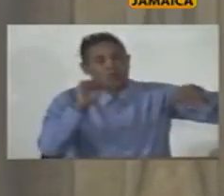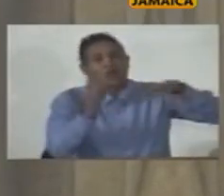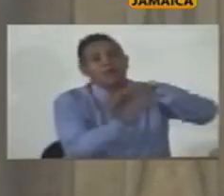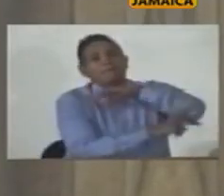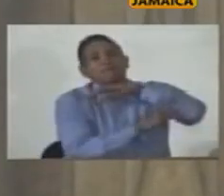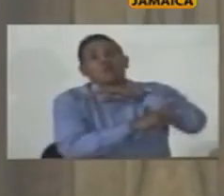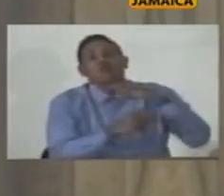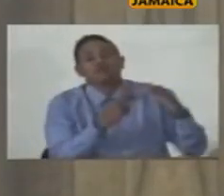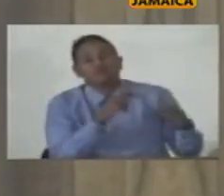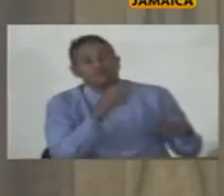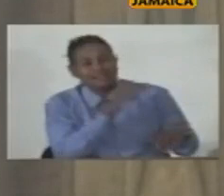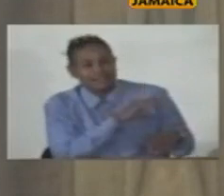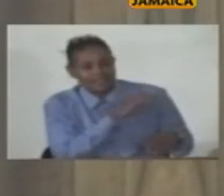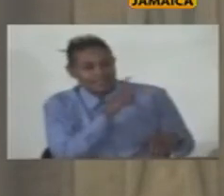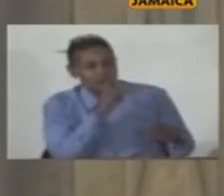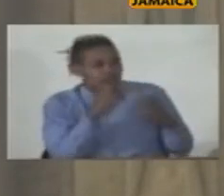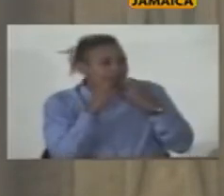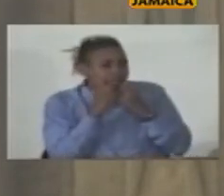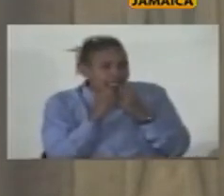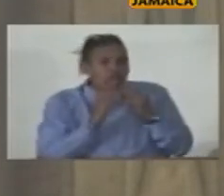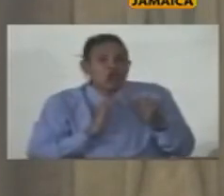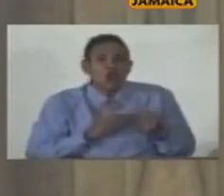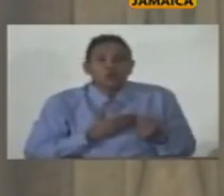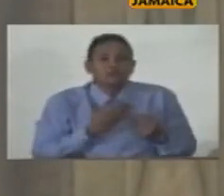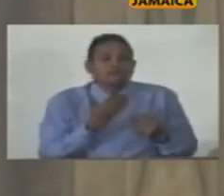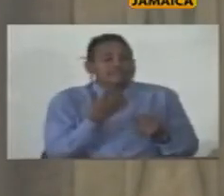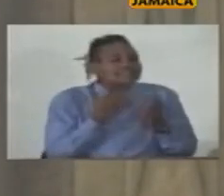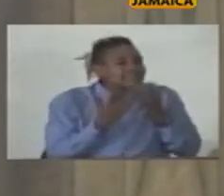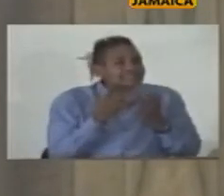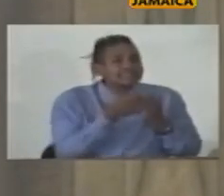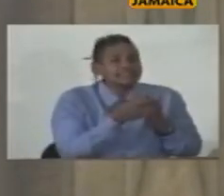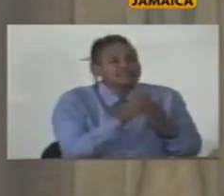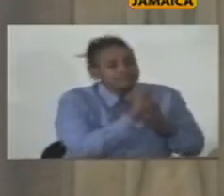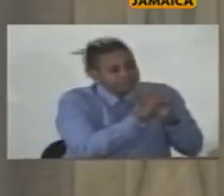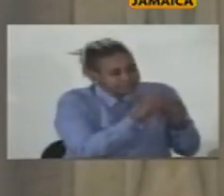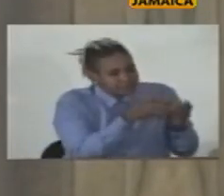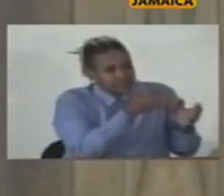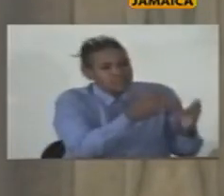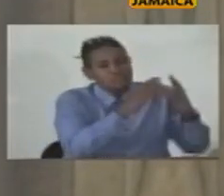Infirmary to take care of our less fortunate.